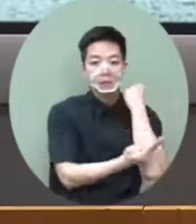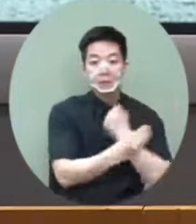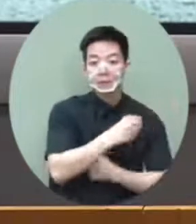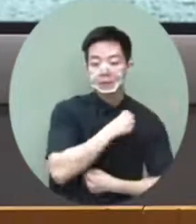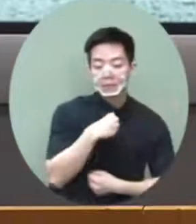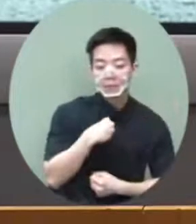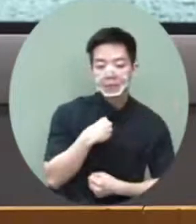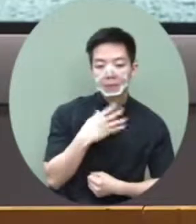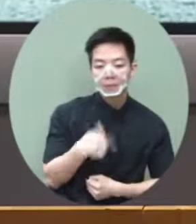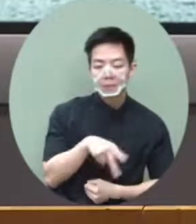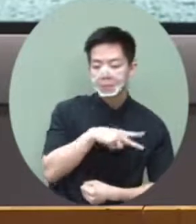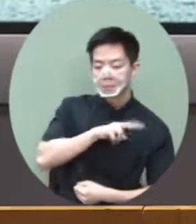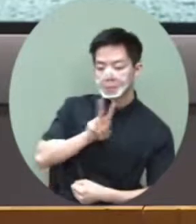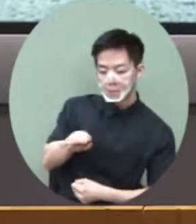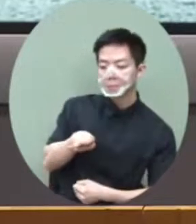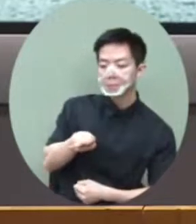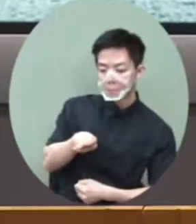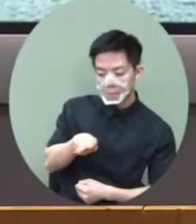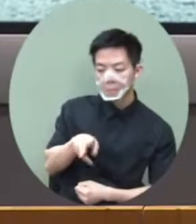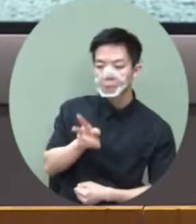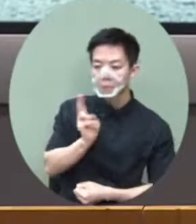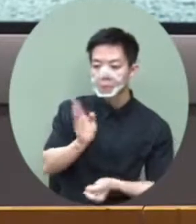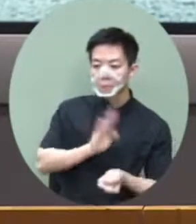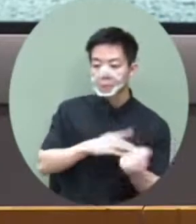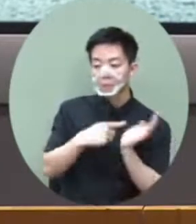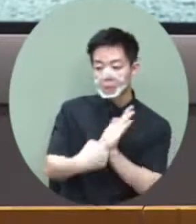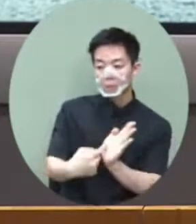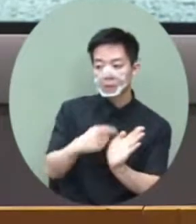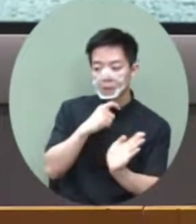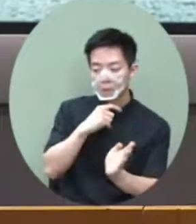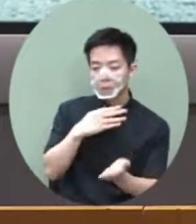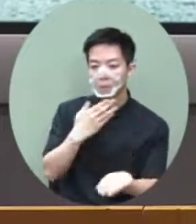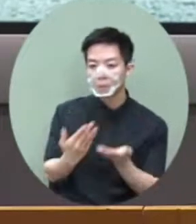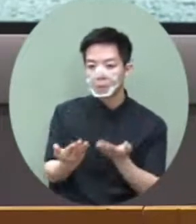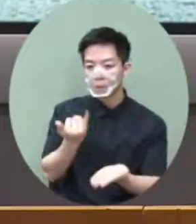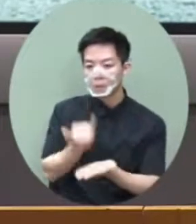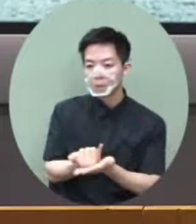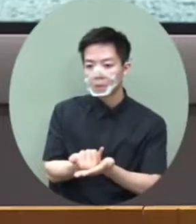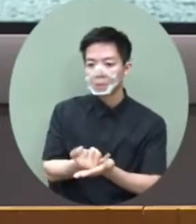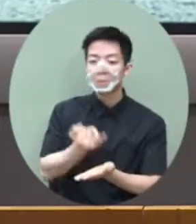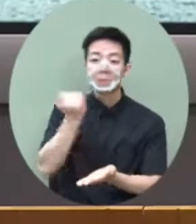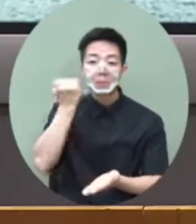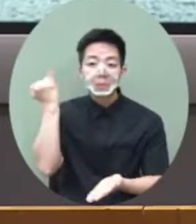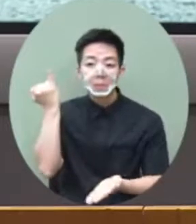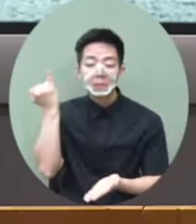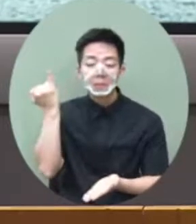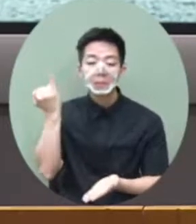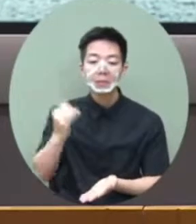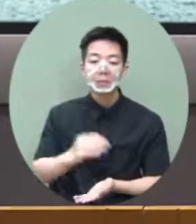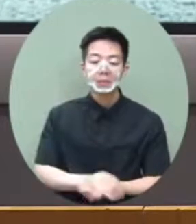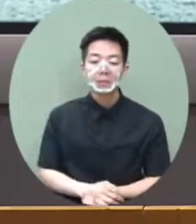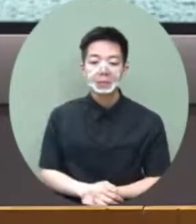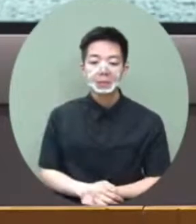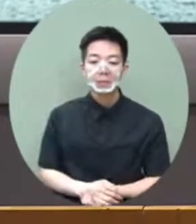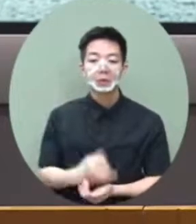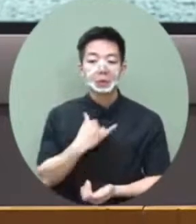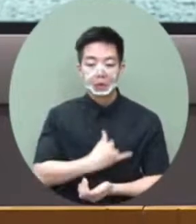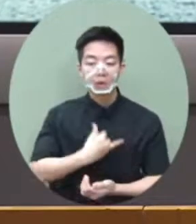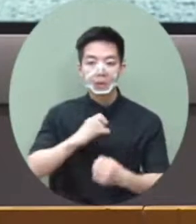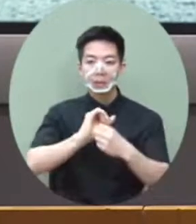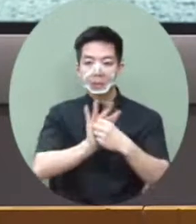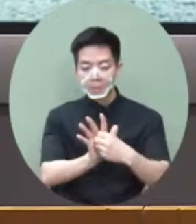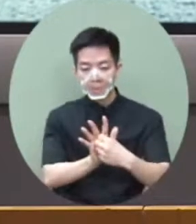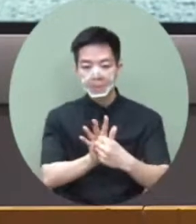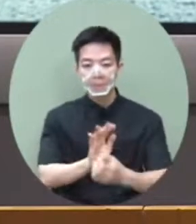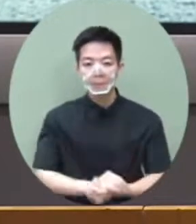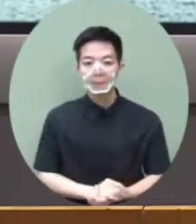medical record reaches the forensic pathologists, there might be symptoms or